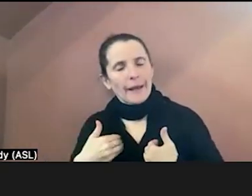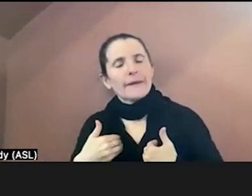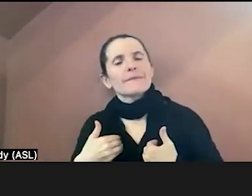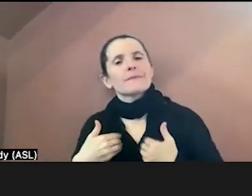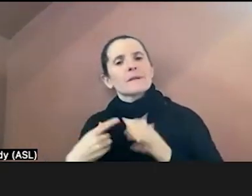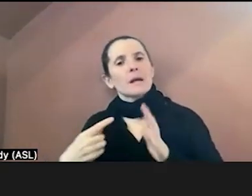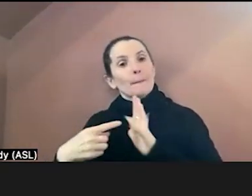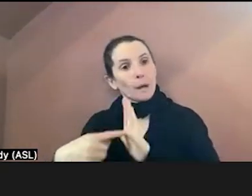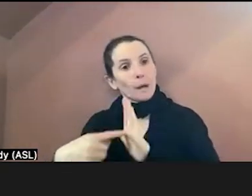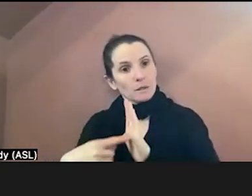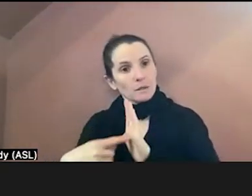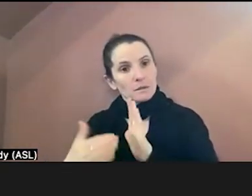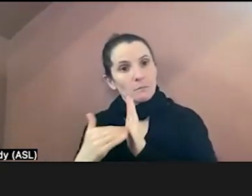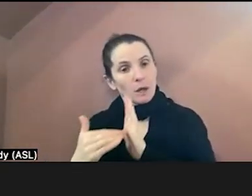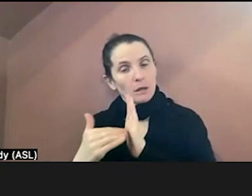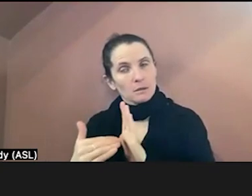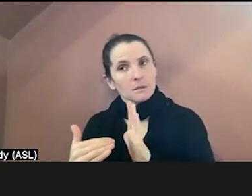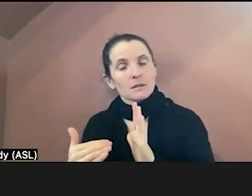that are